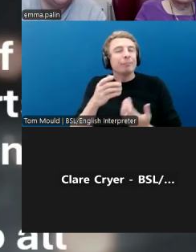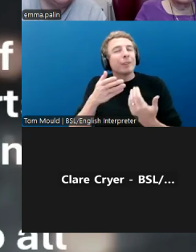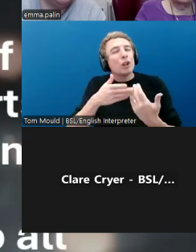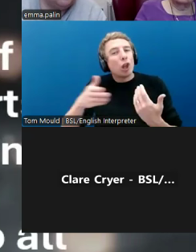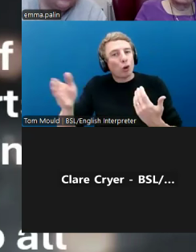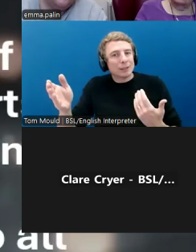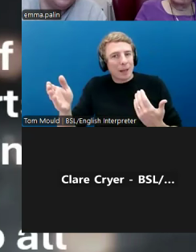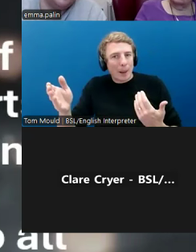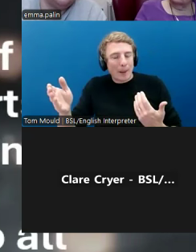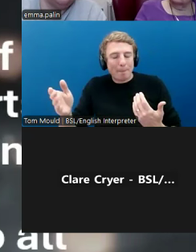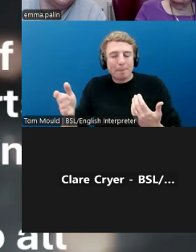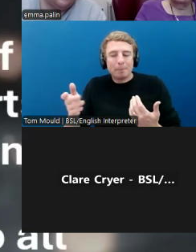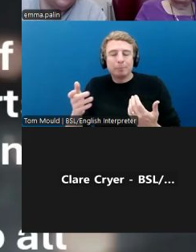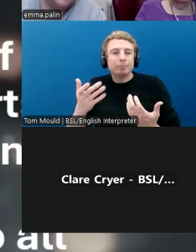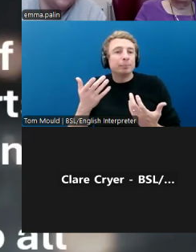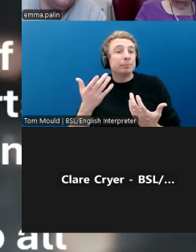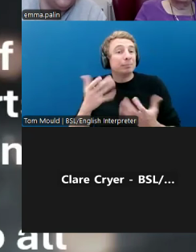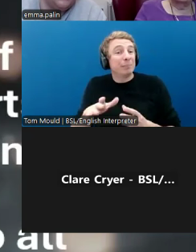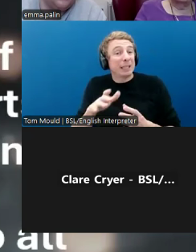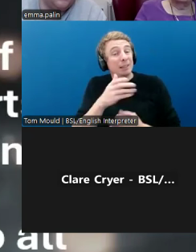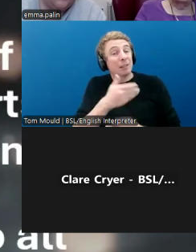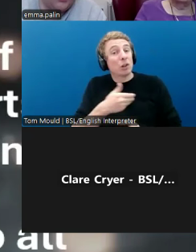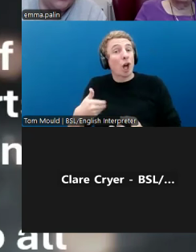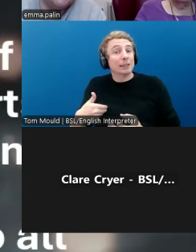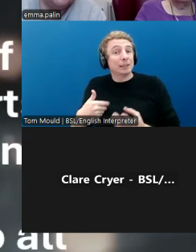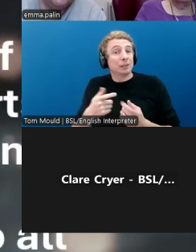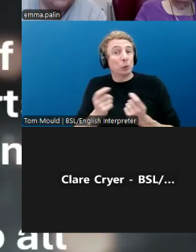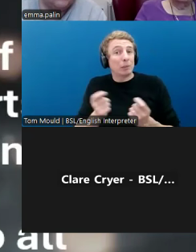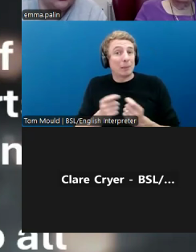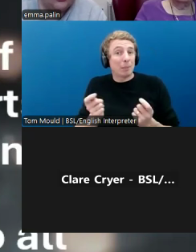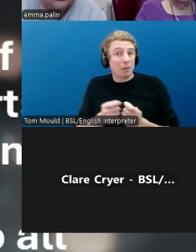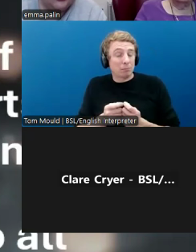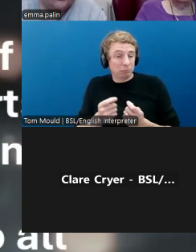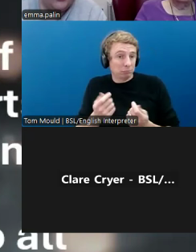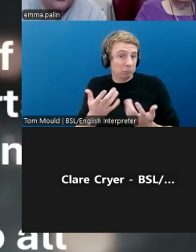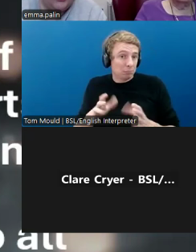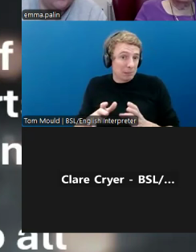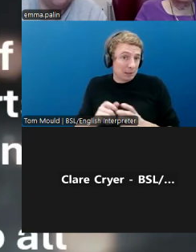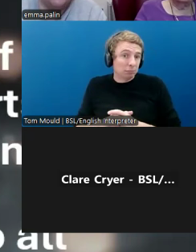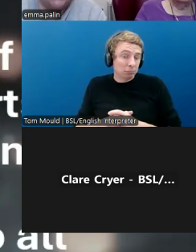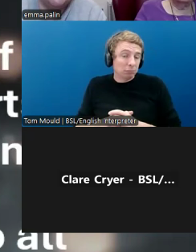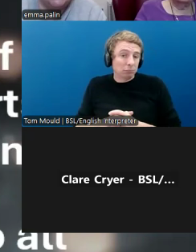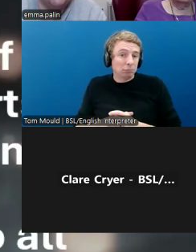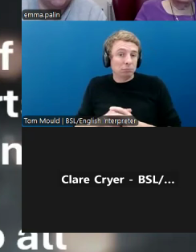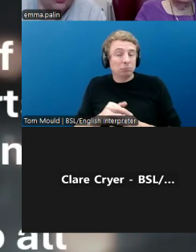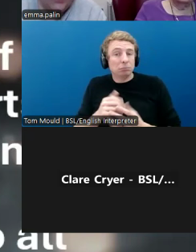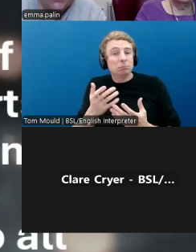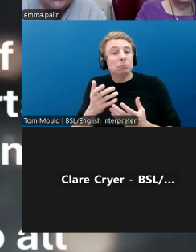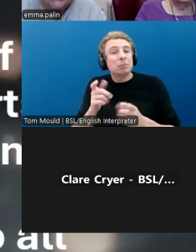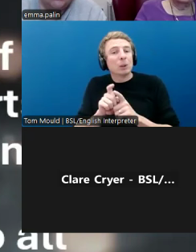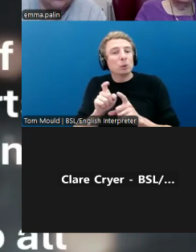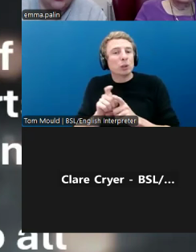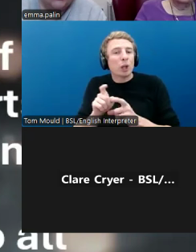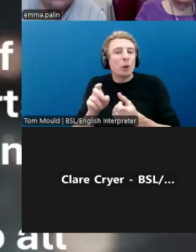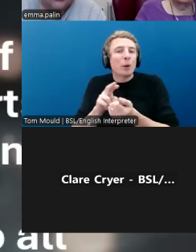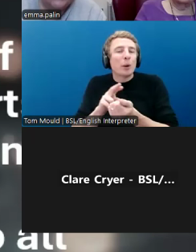We had some coverage here from The Guardian, and Blue Coats also created a small